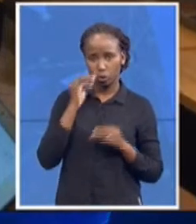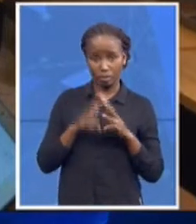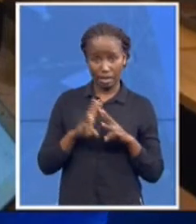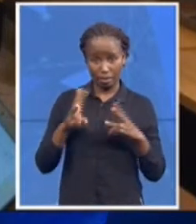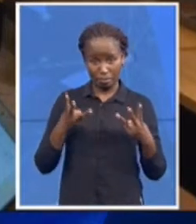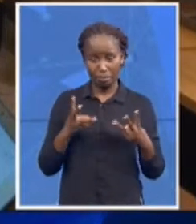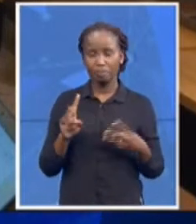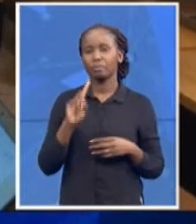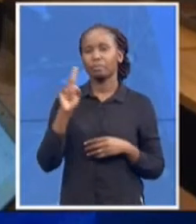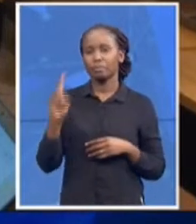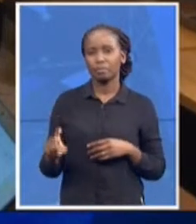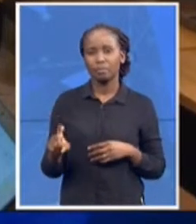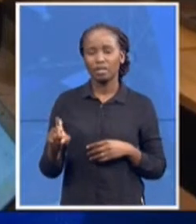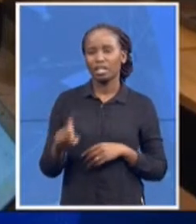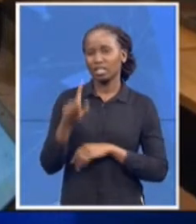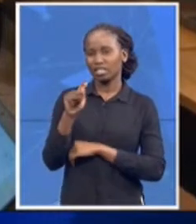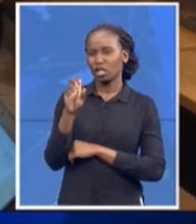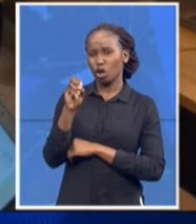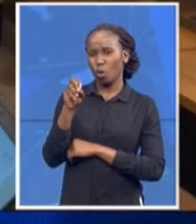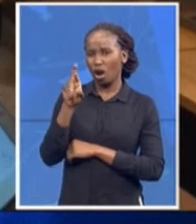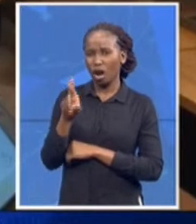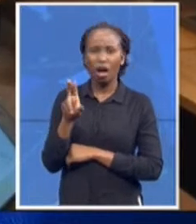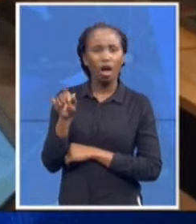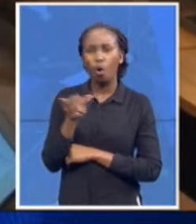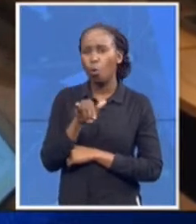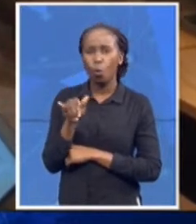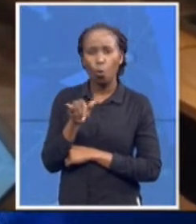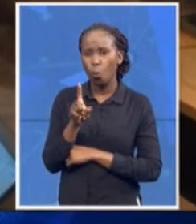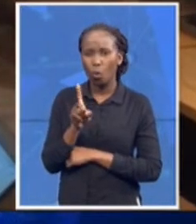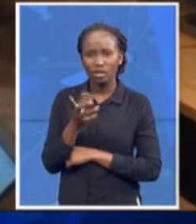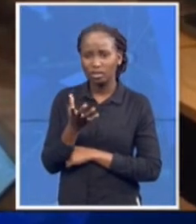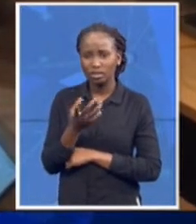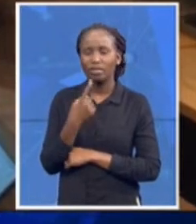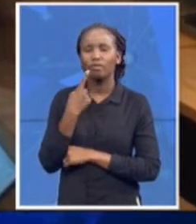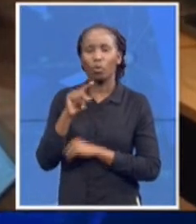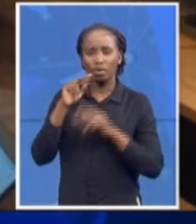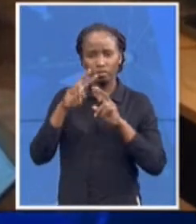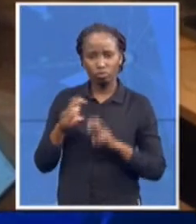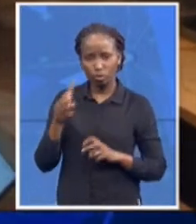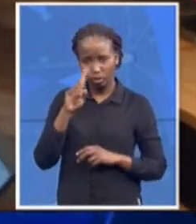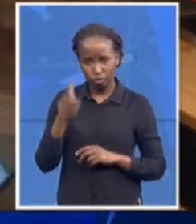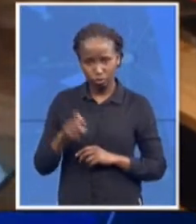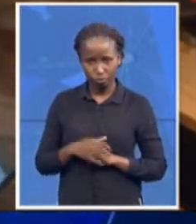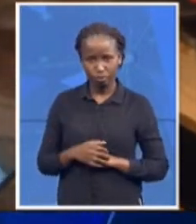the investigation? Thanks, Ms. Shaba. Thank you very much, Ignatius.